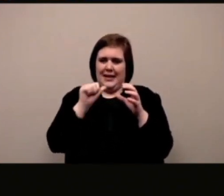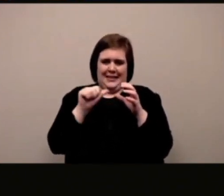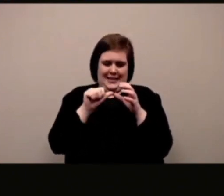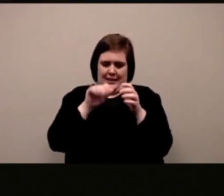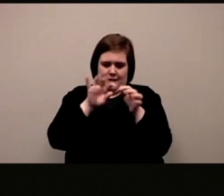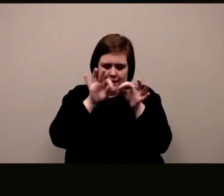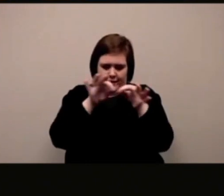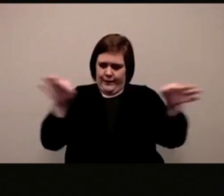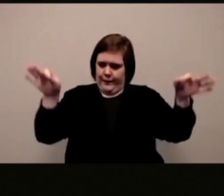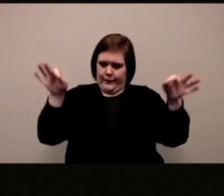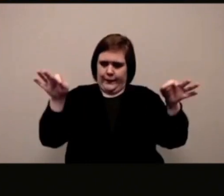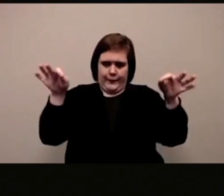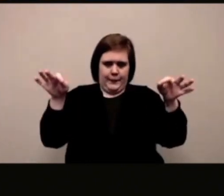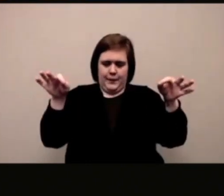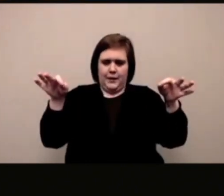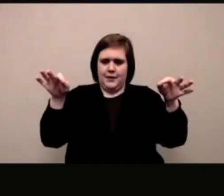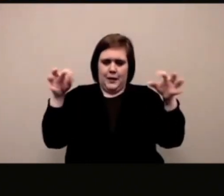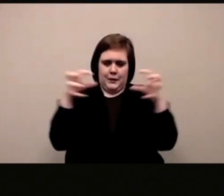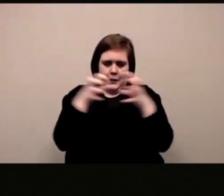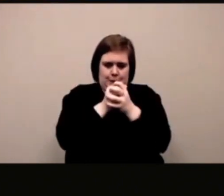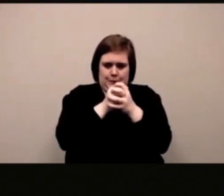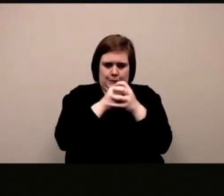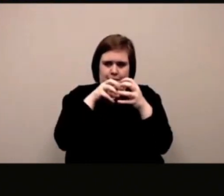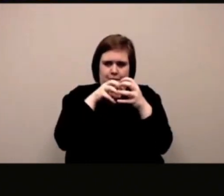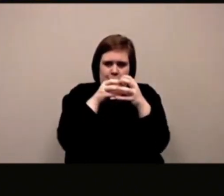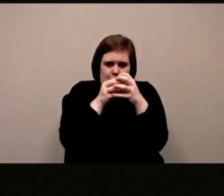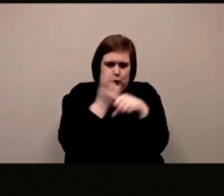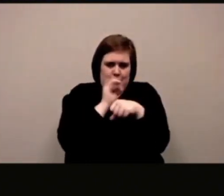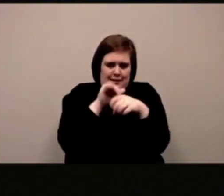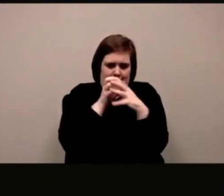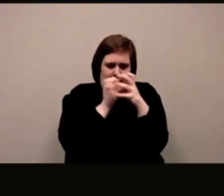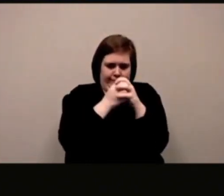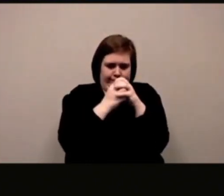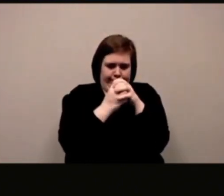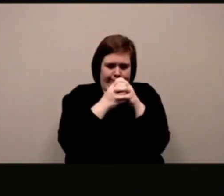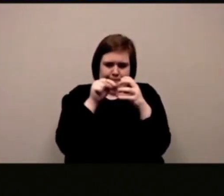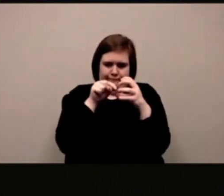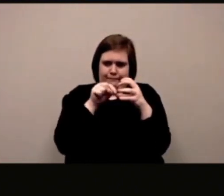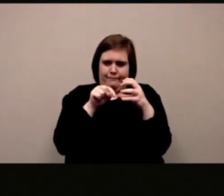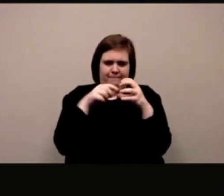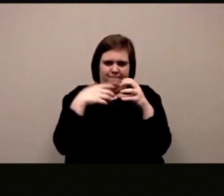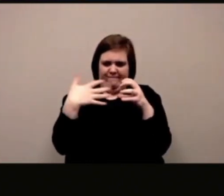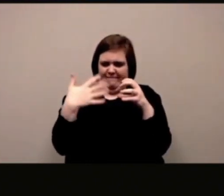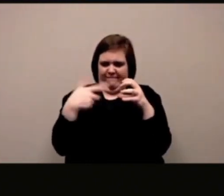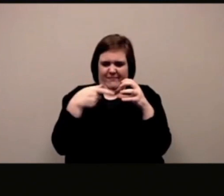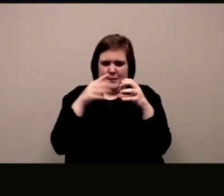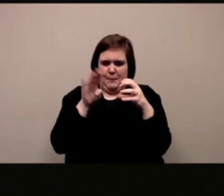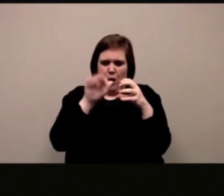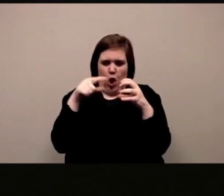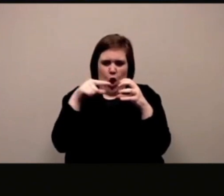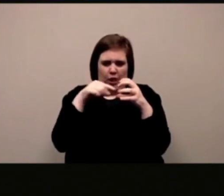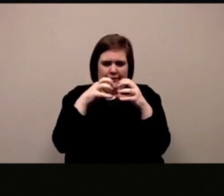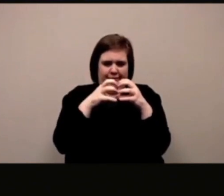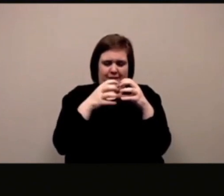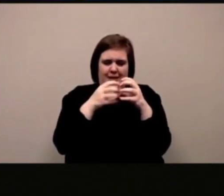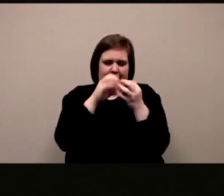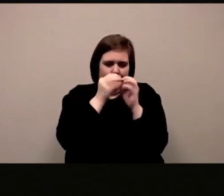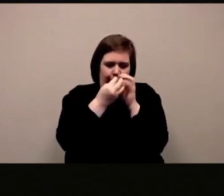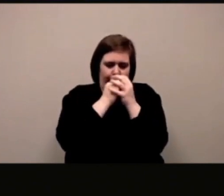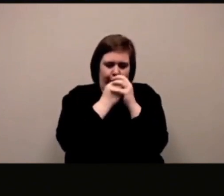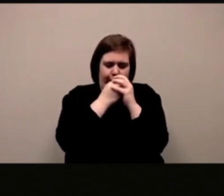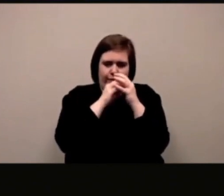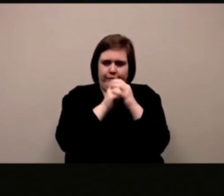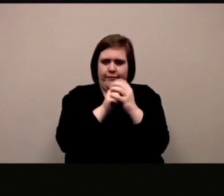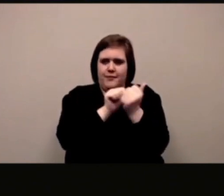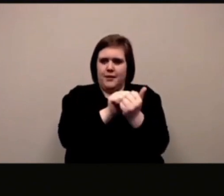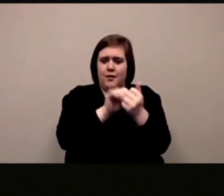I used it as this little sort of ball that's sort of stitched together. So that